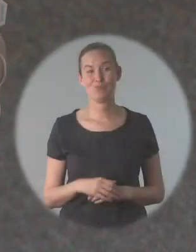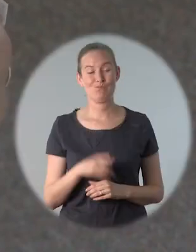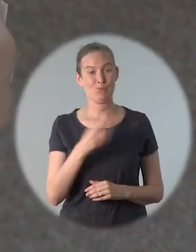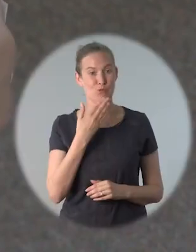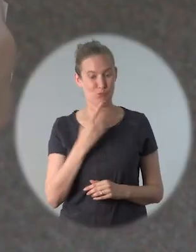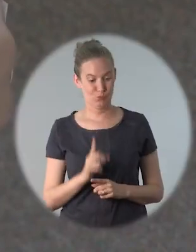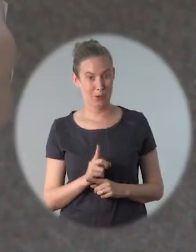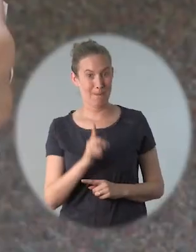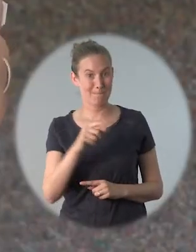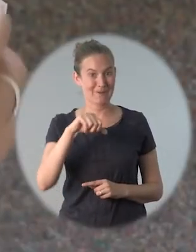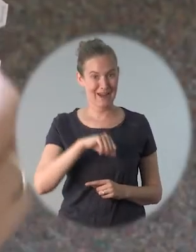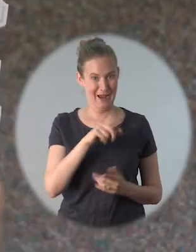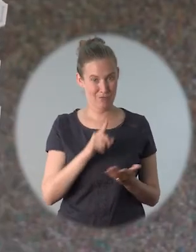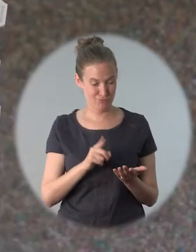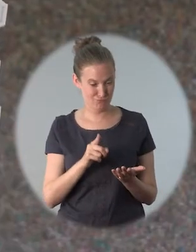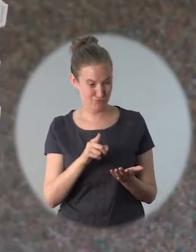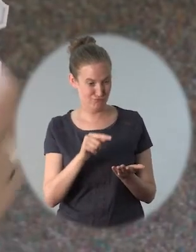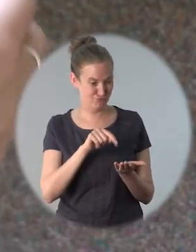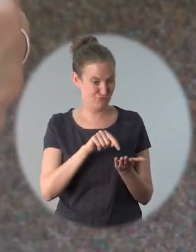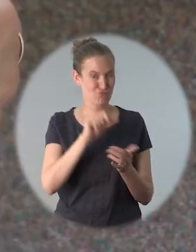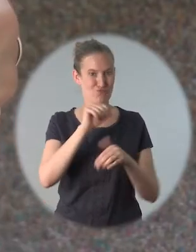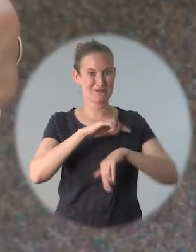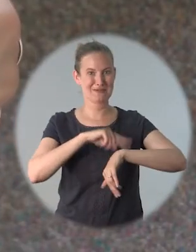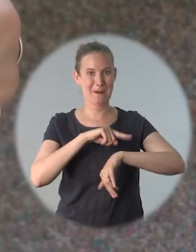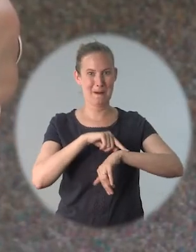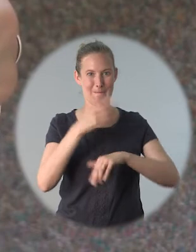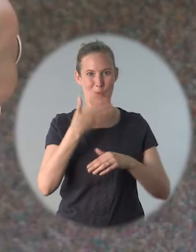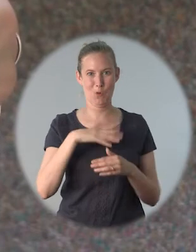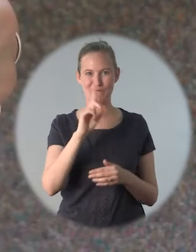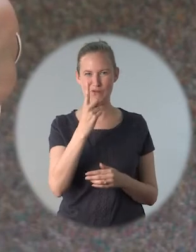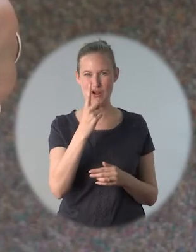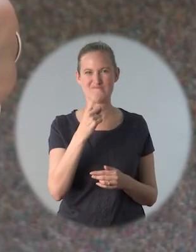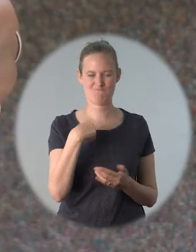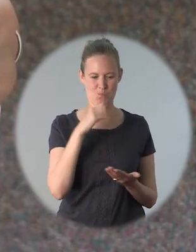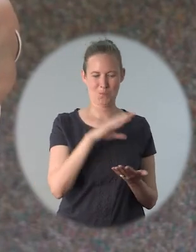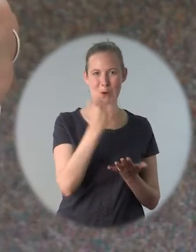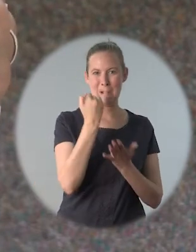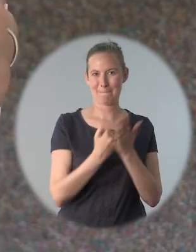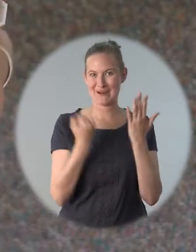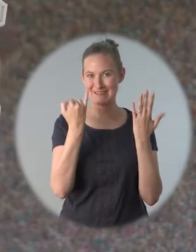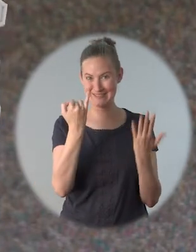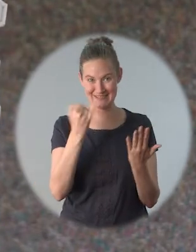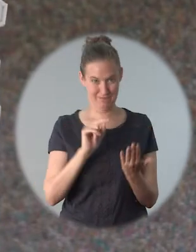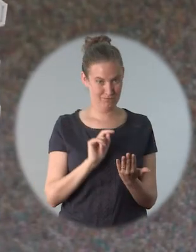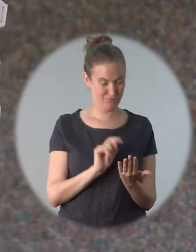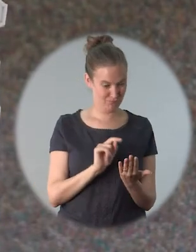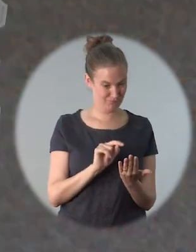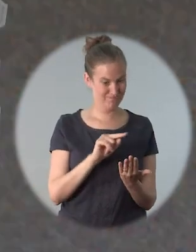up or down arrows choose the time that you would like the first heating period to start in the morning 6.30.